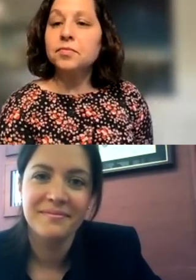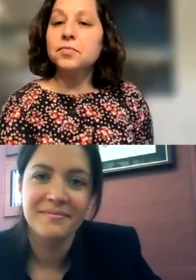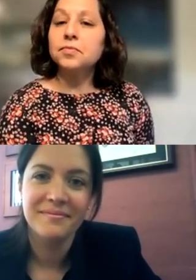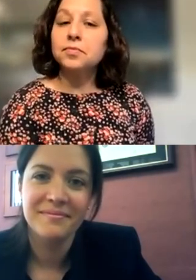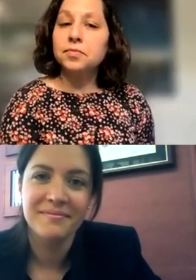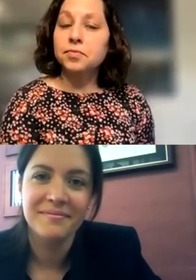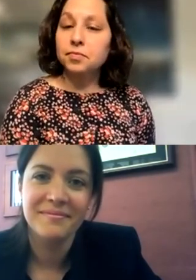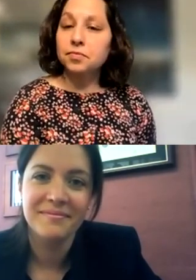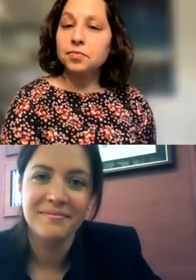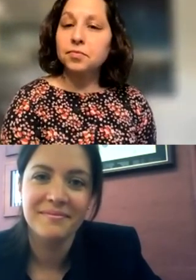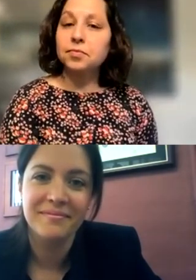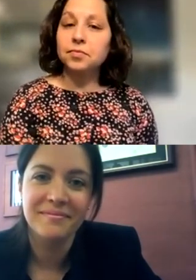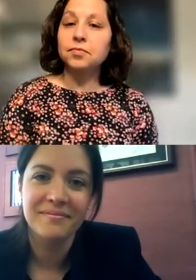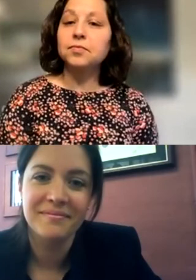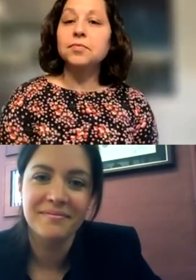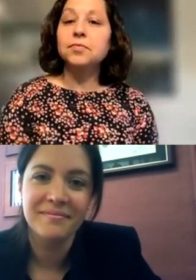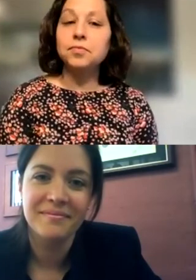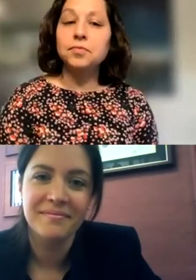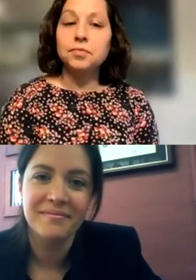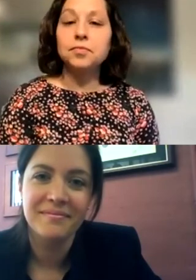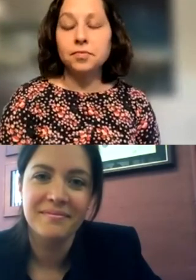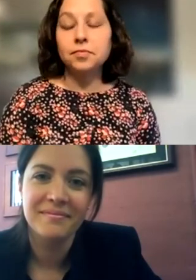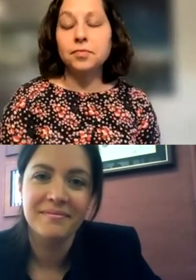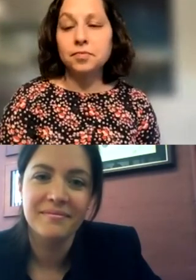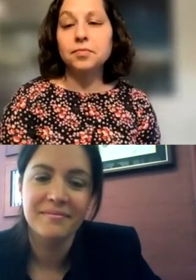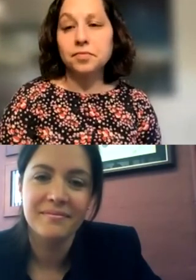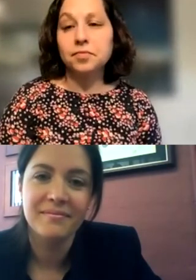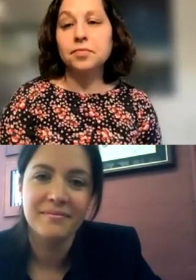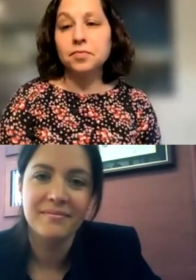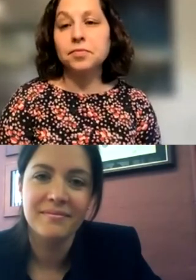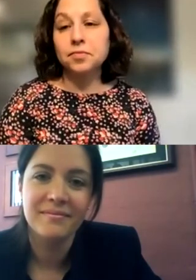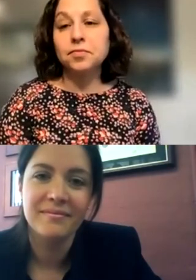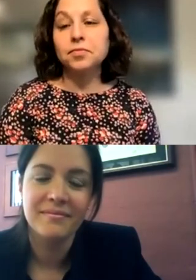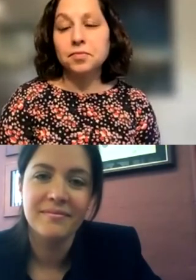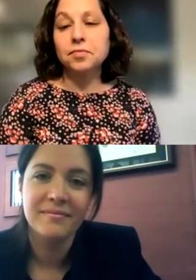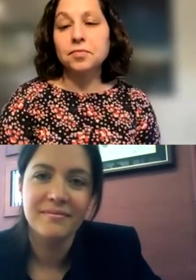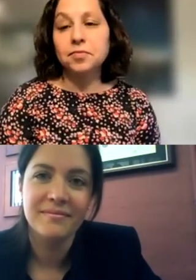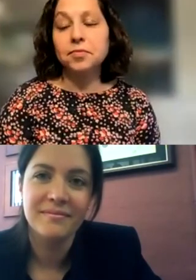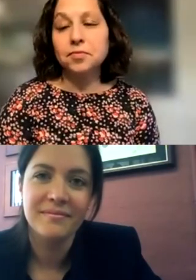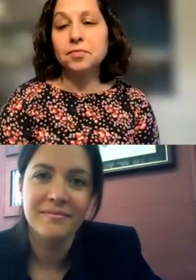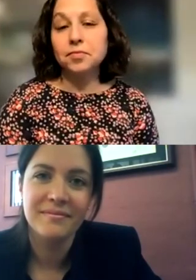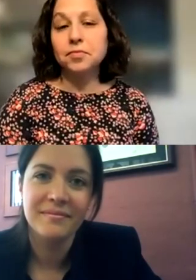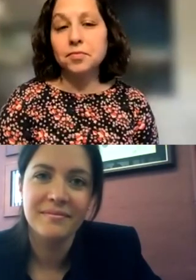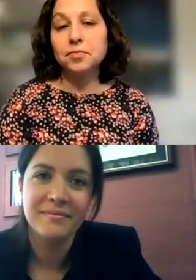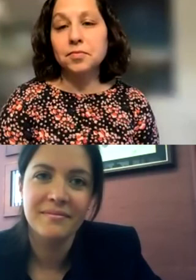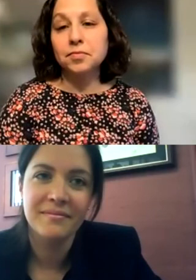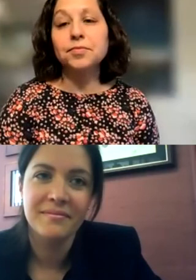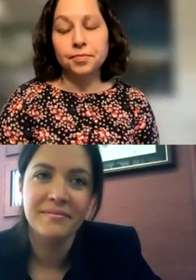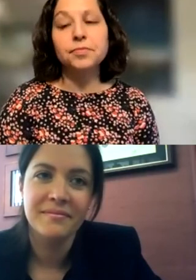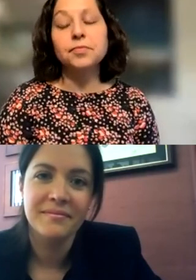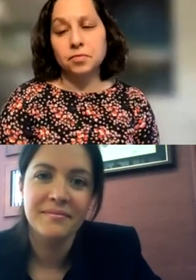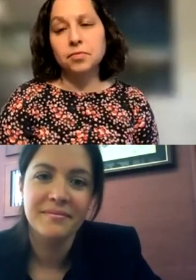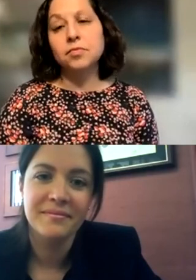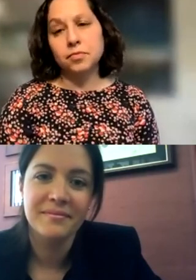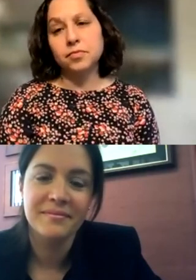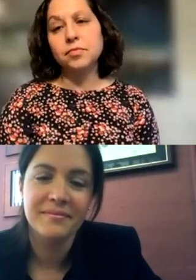believe Strong has this program. That is so great. Mm-hmm. They really like it. And I think it ups the clinician,